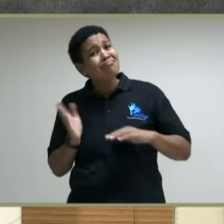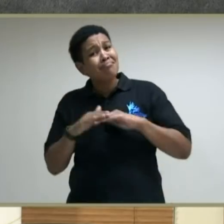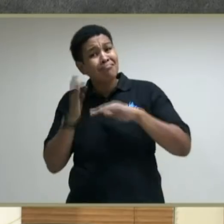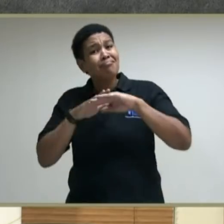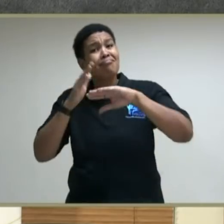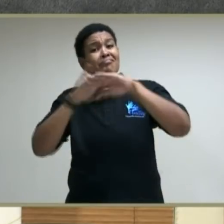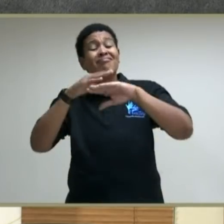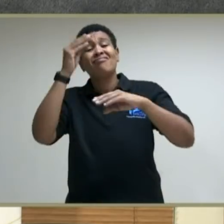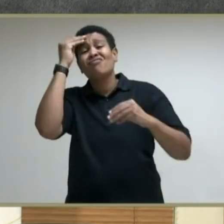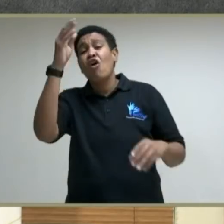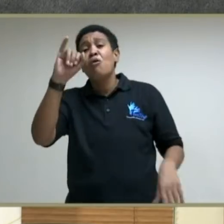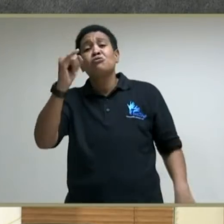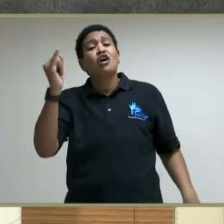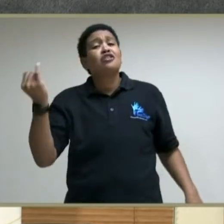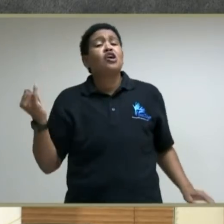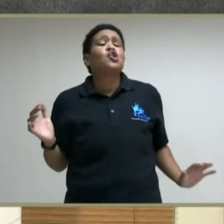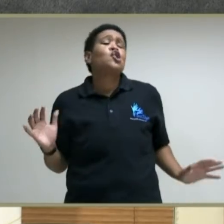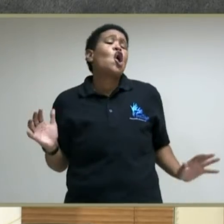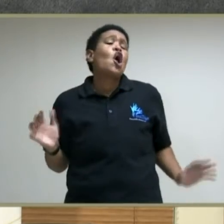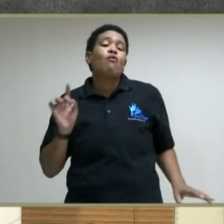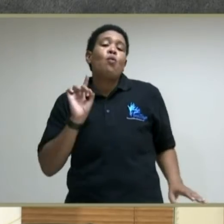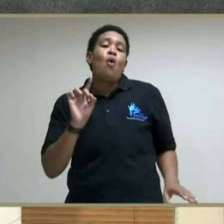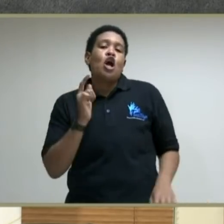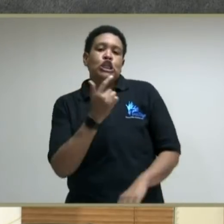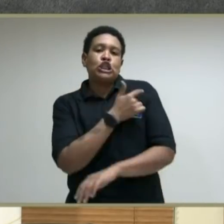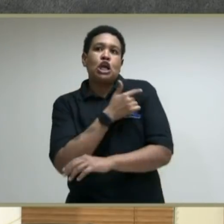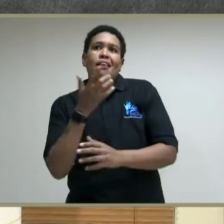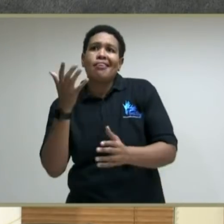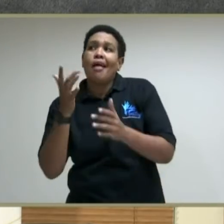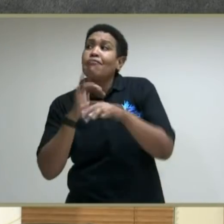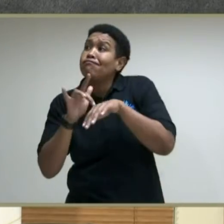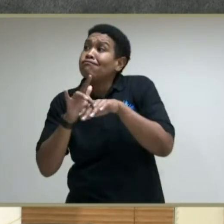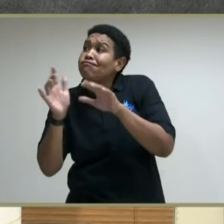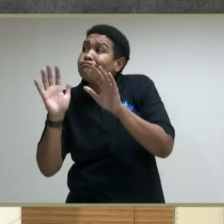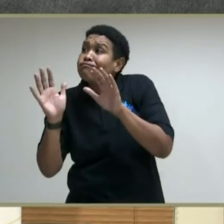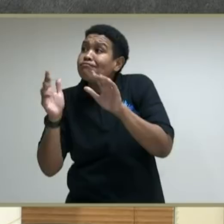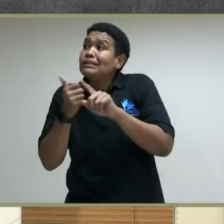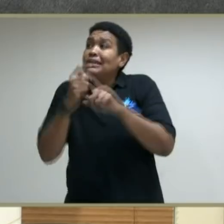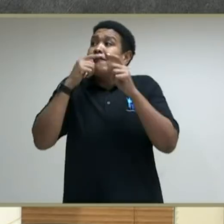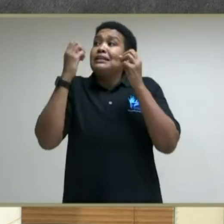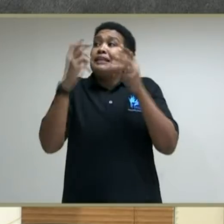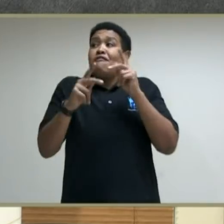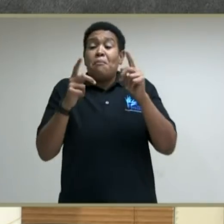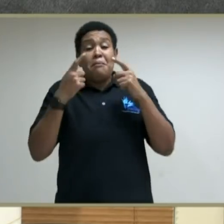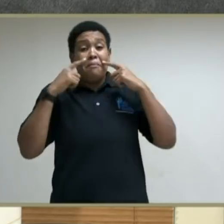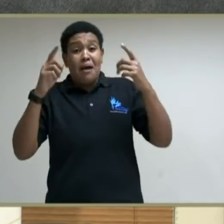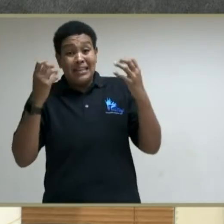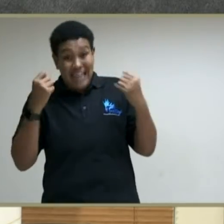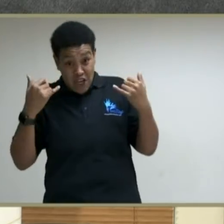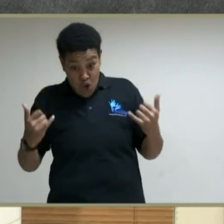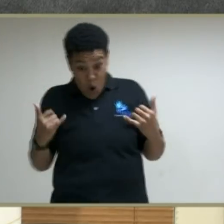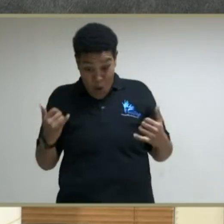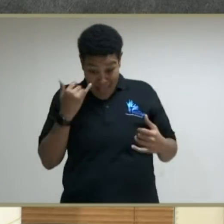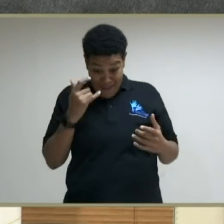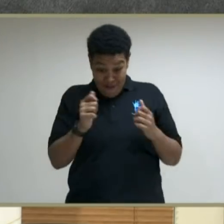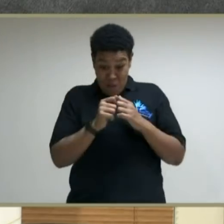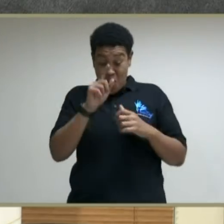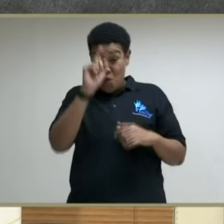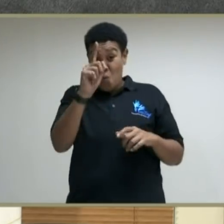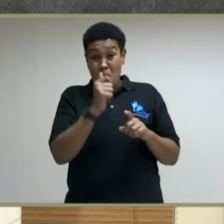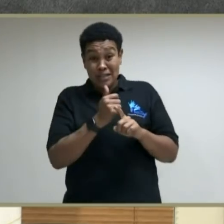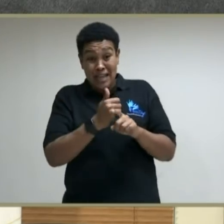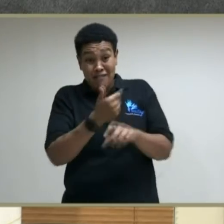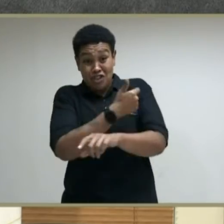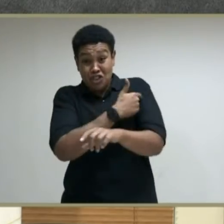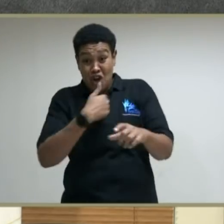Johnson & Johnson vaccine in stock, and several persons are taking it now. And if with just one dose,